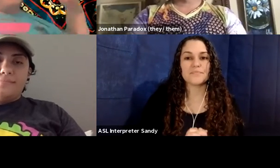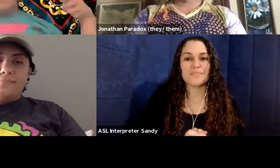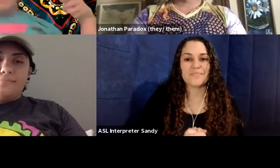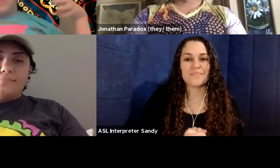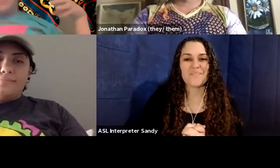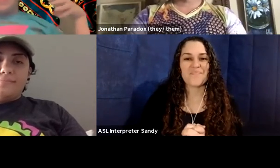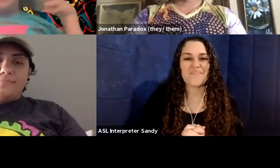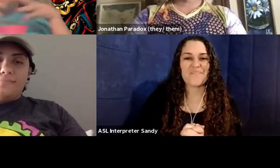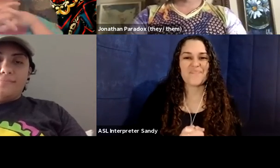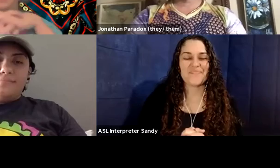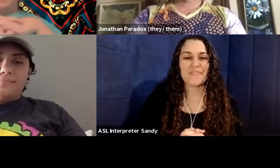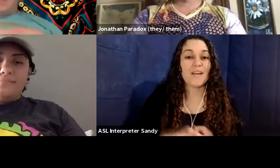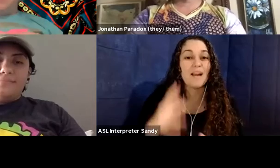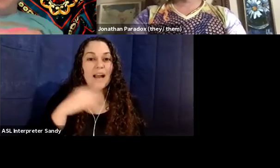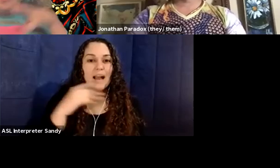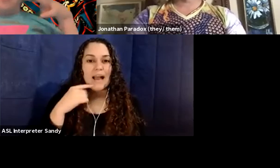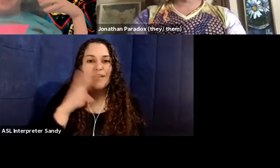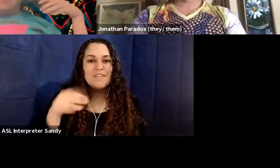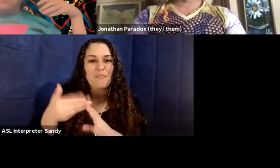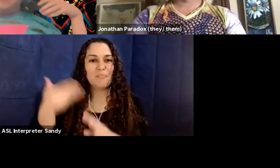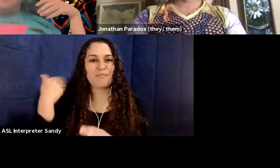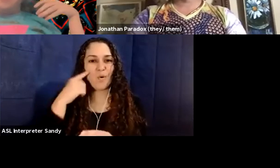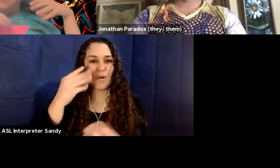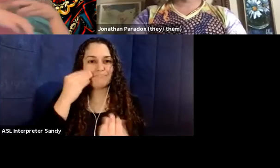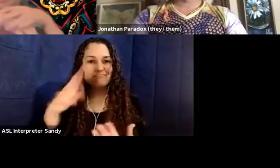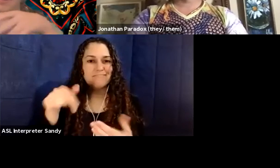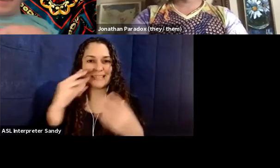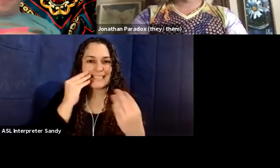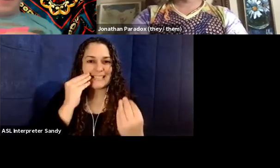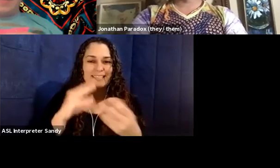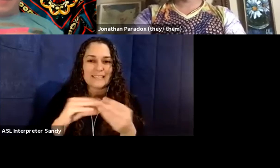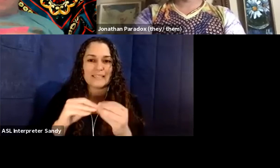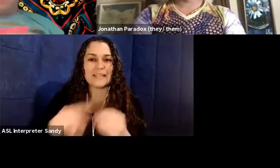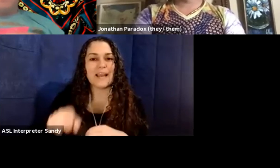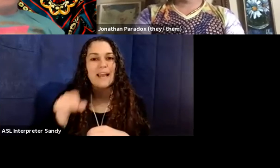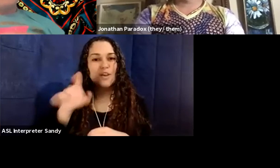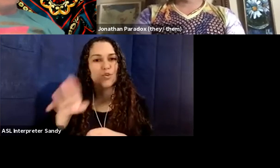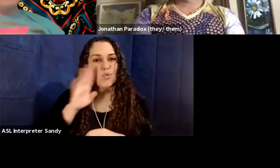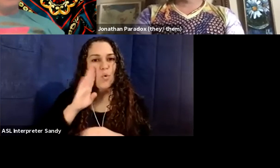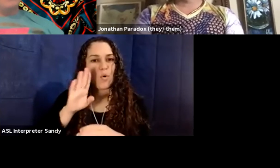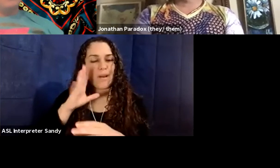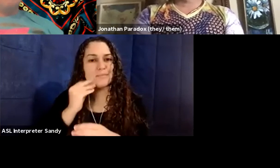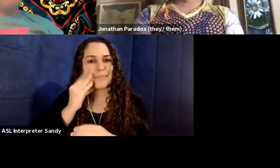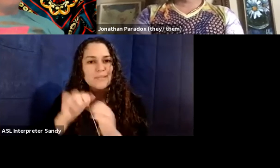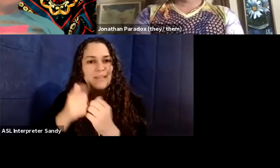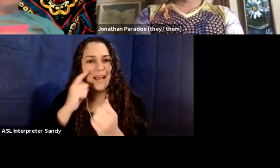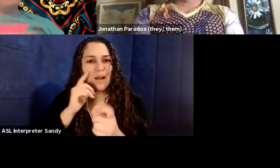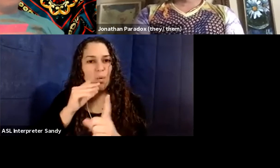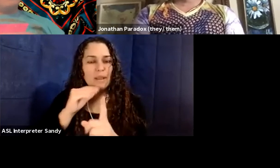Oh, I've never shared this in this portion. How does your marginalized experience inform your expertise? Um,